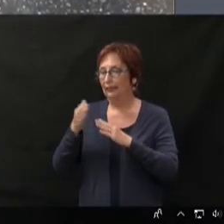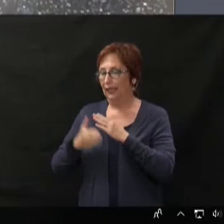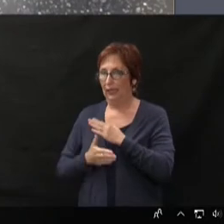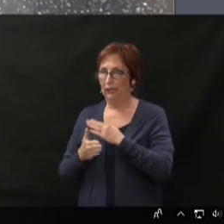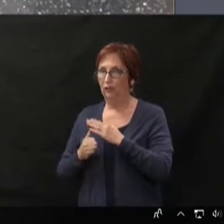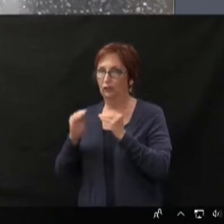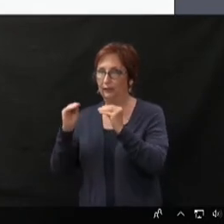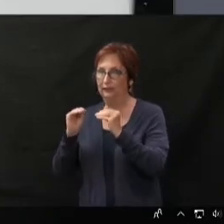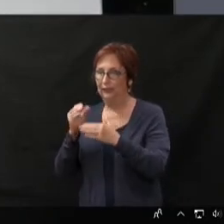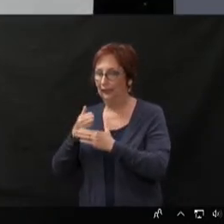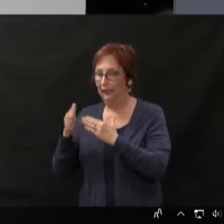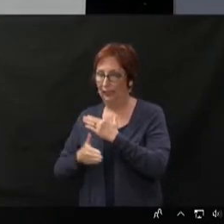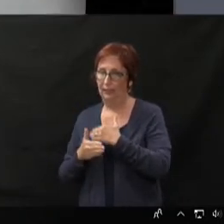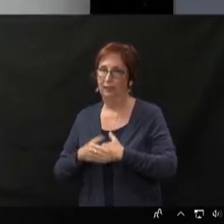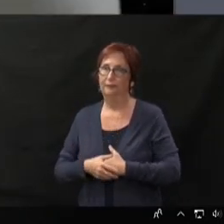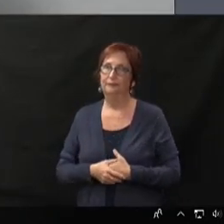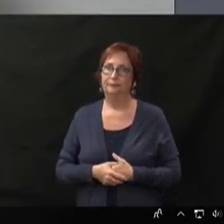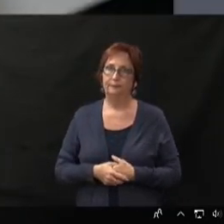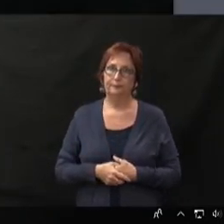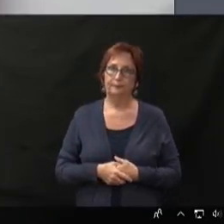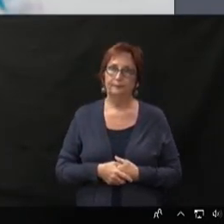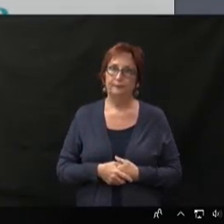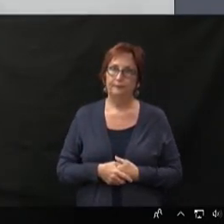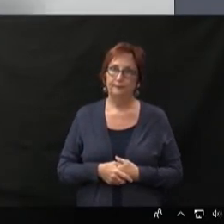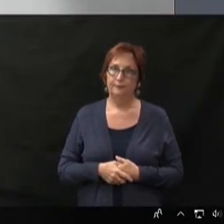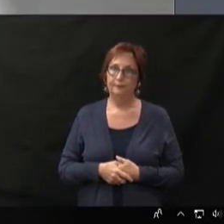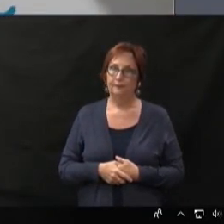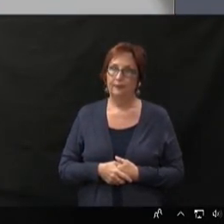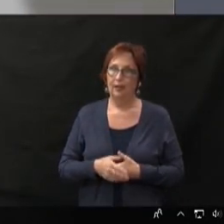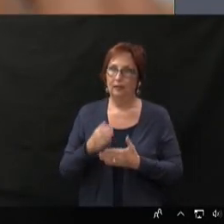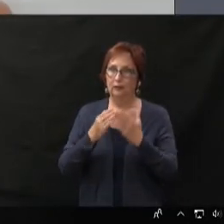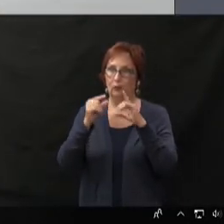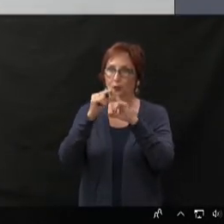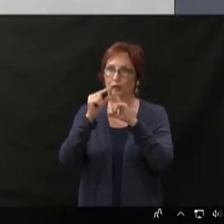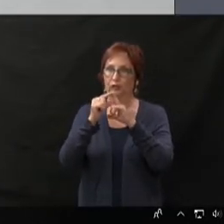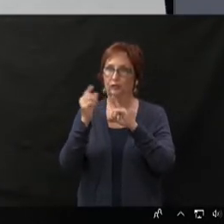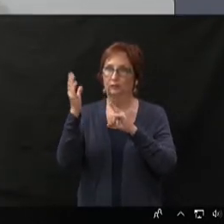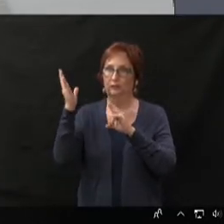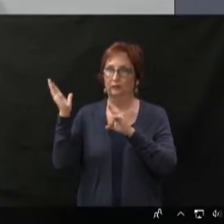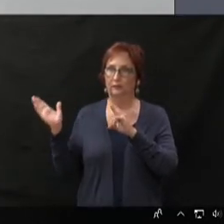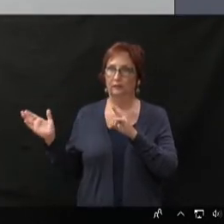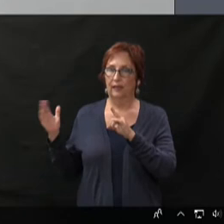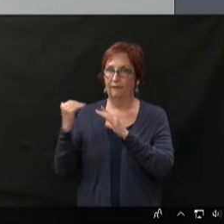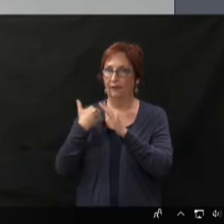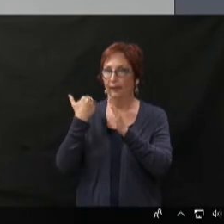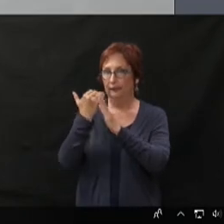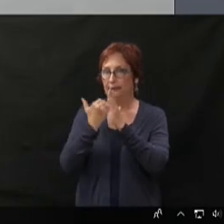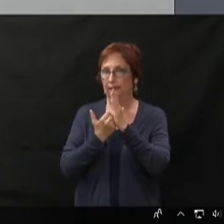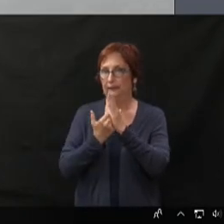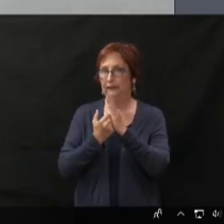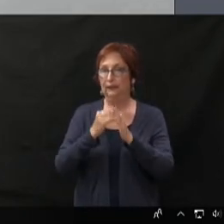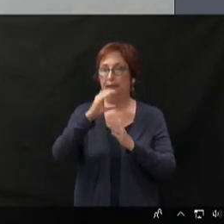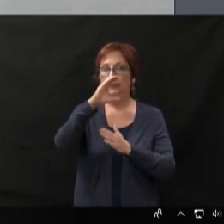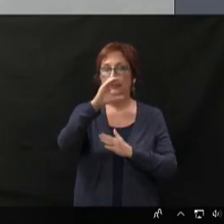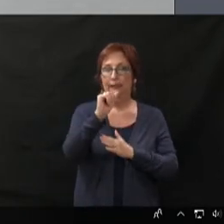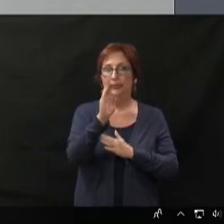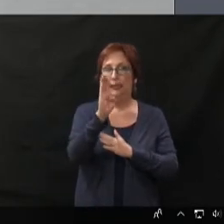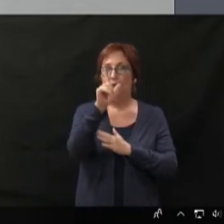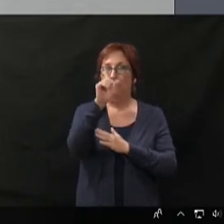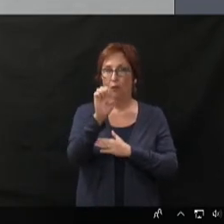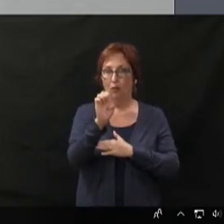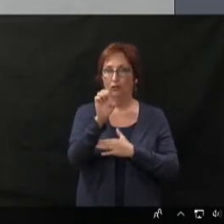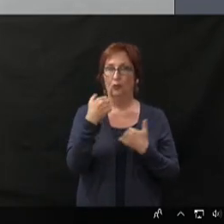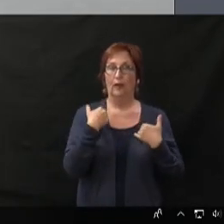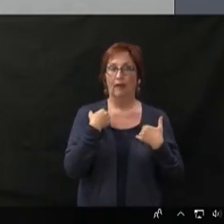words with it in it. cable. So I have an open